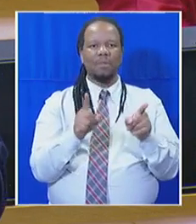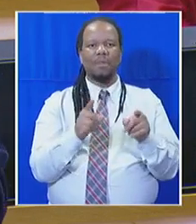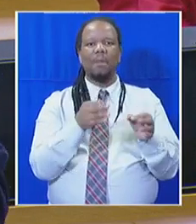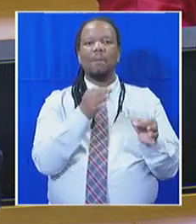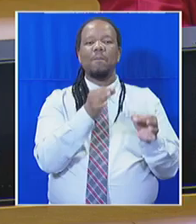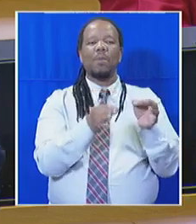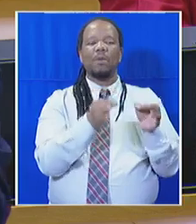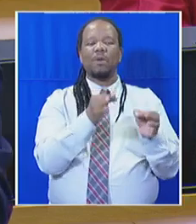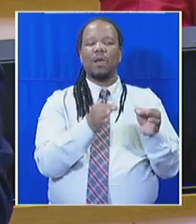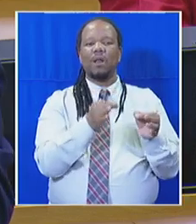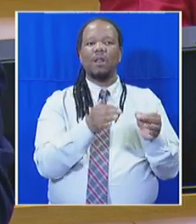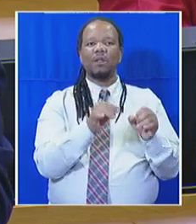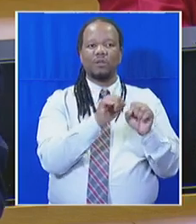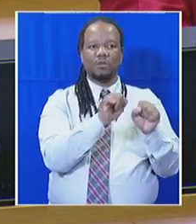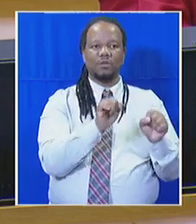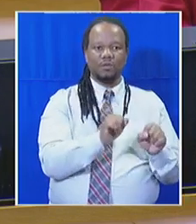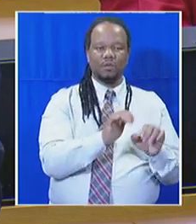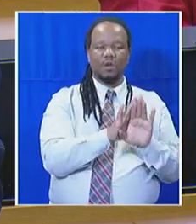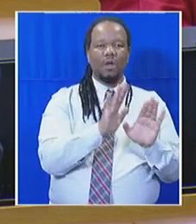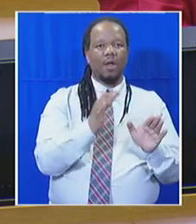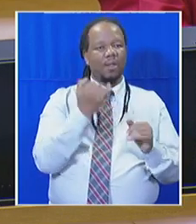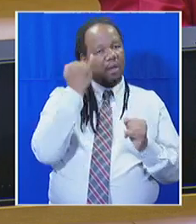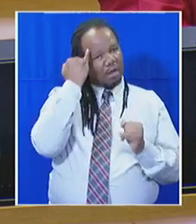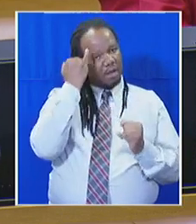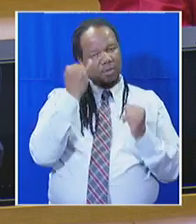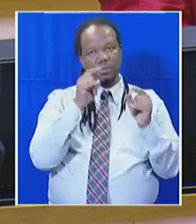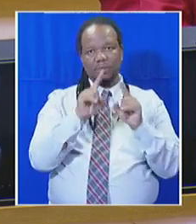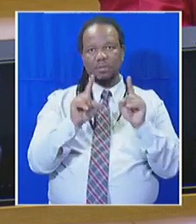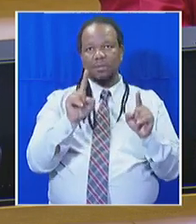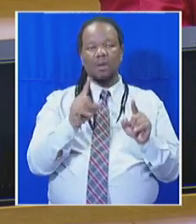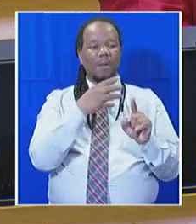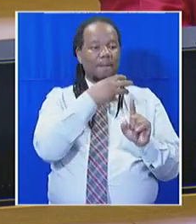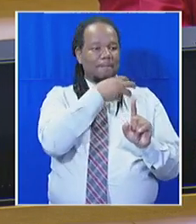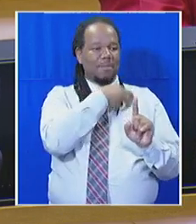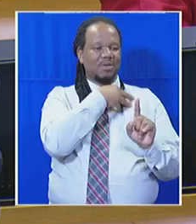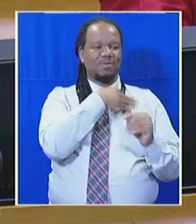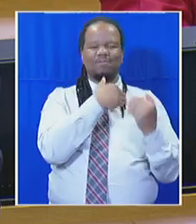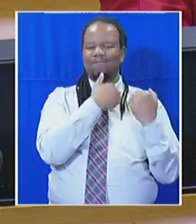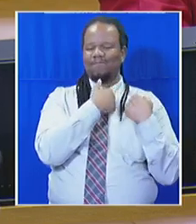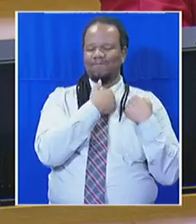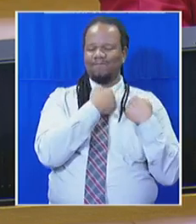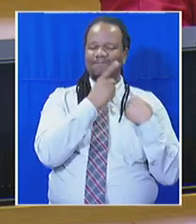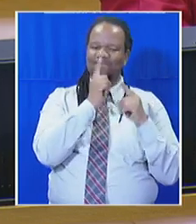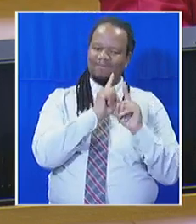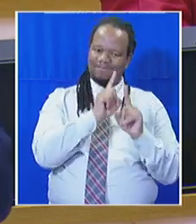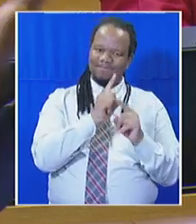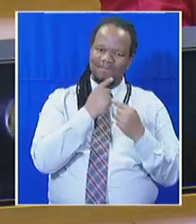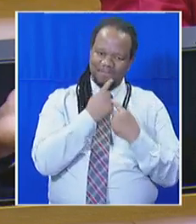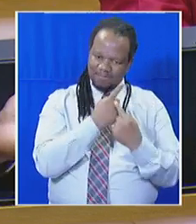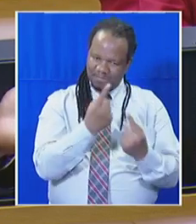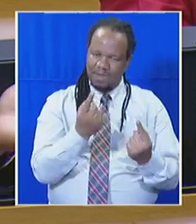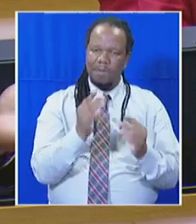differences ideologically that we hold. Ministers have an obligation to come to the House to be accountable. We